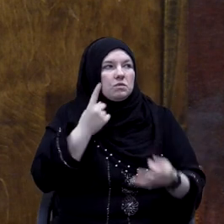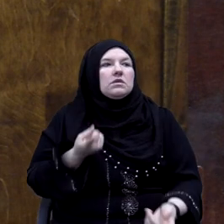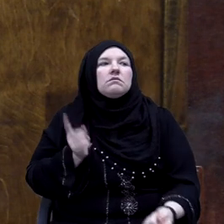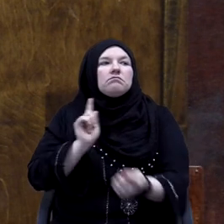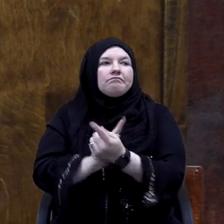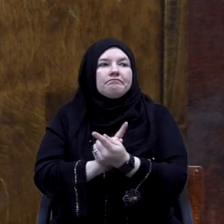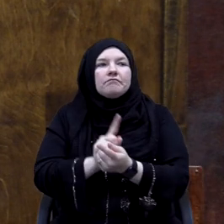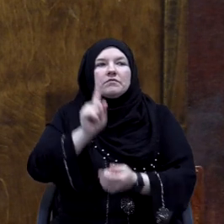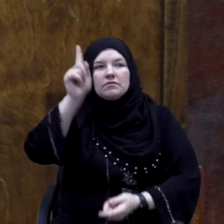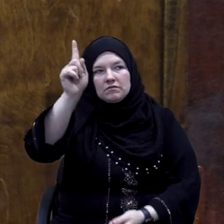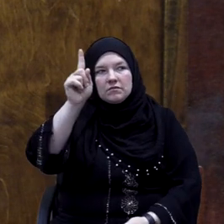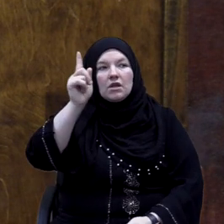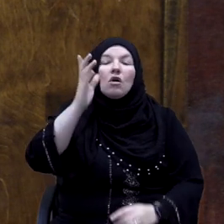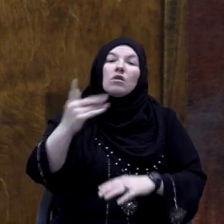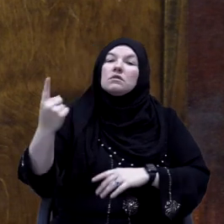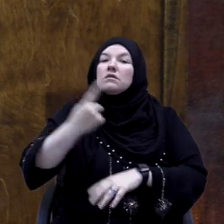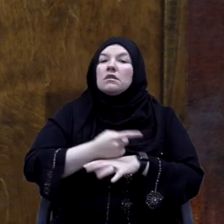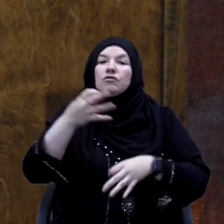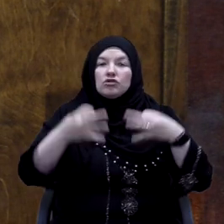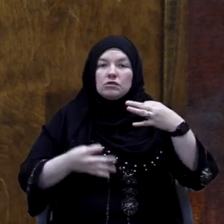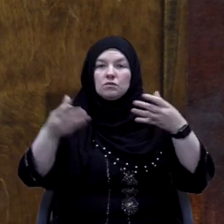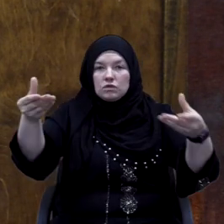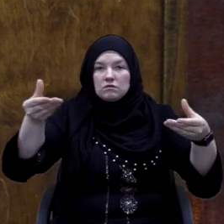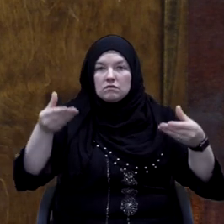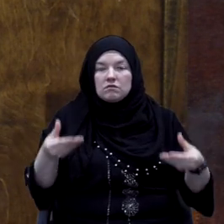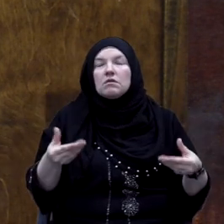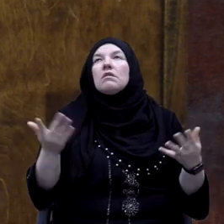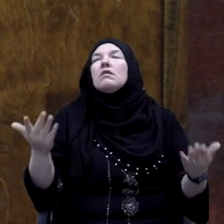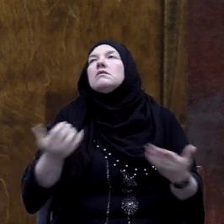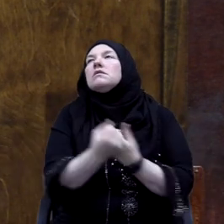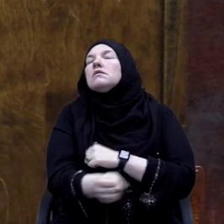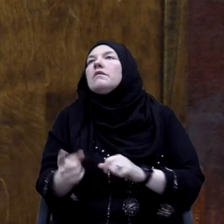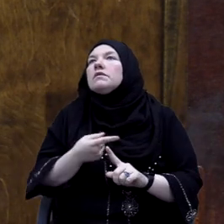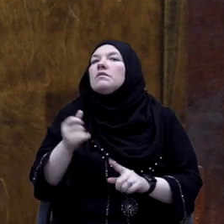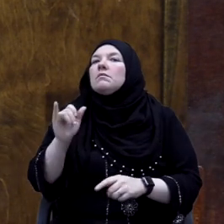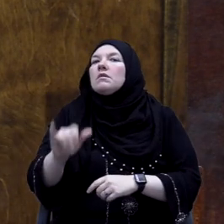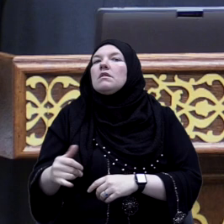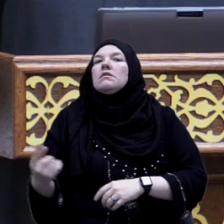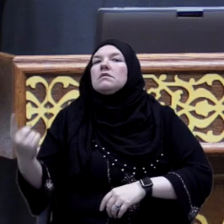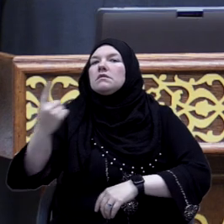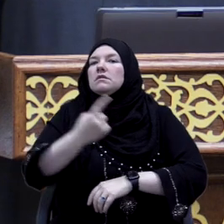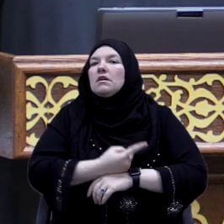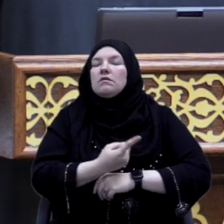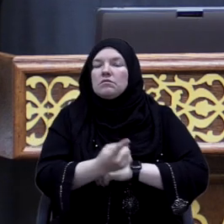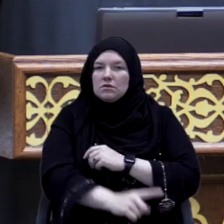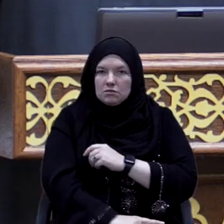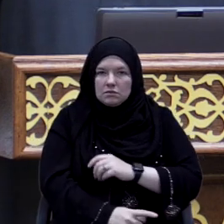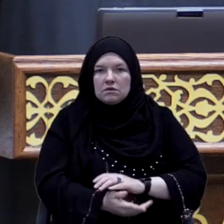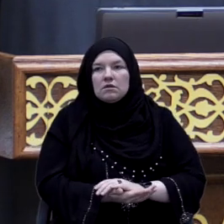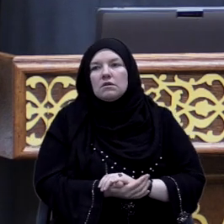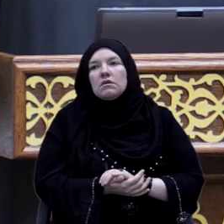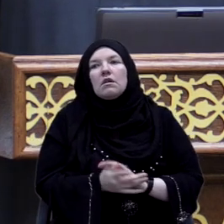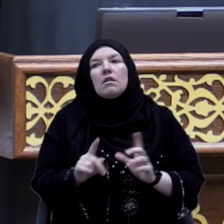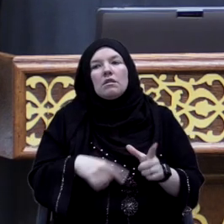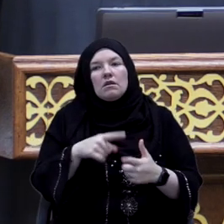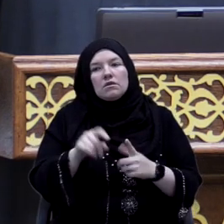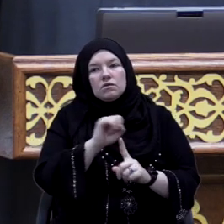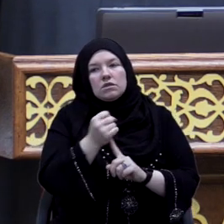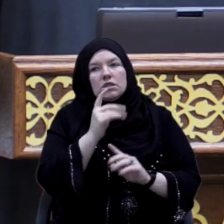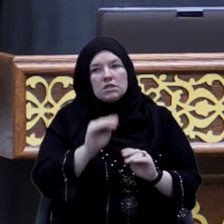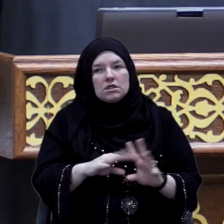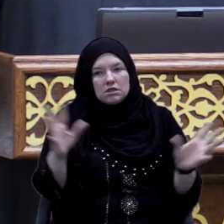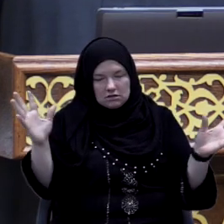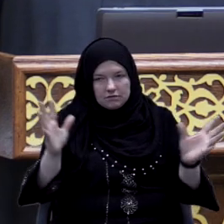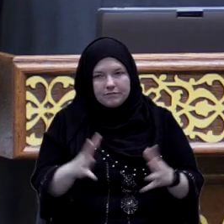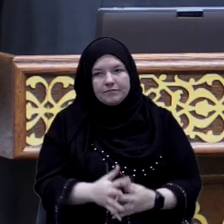open books on the Day of Judgment. May Allah save us from that day. Then to make the matter clear,